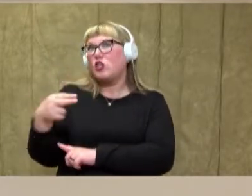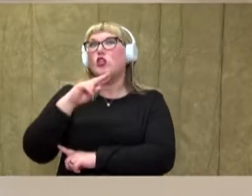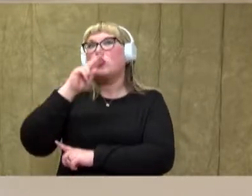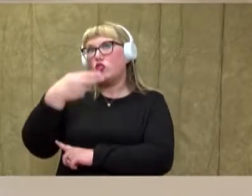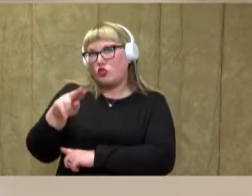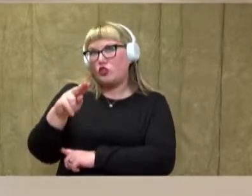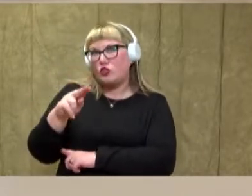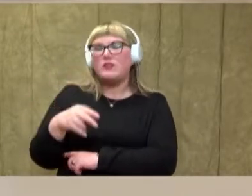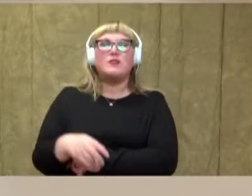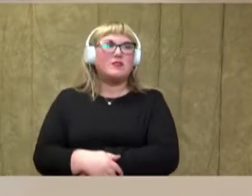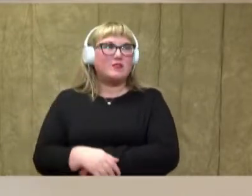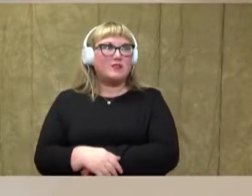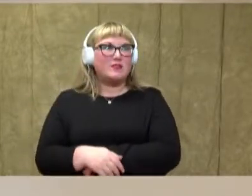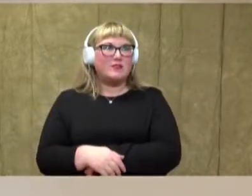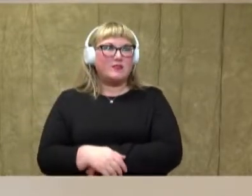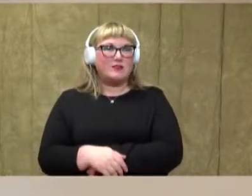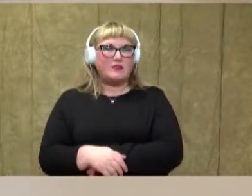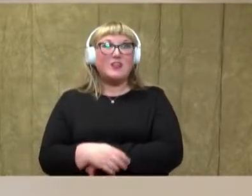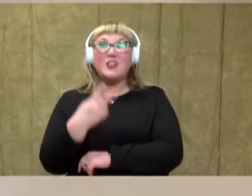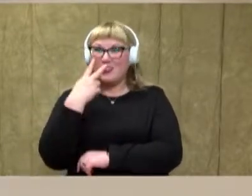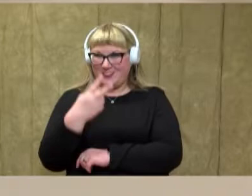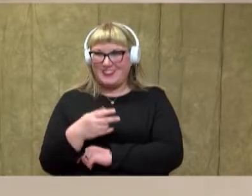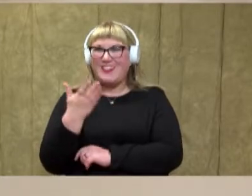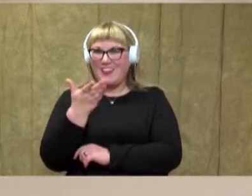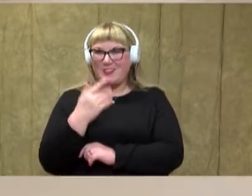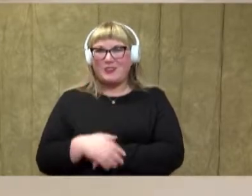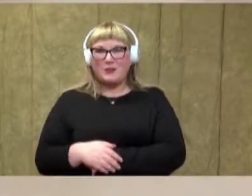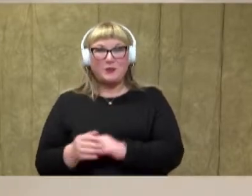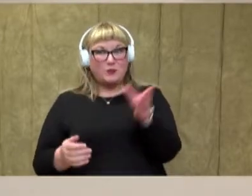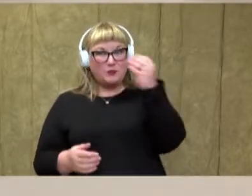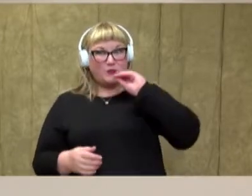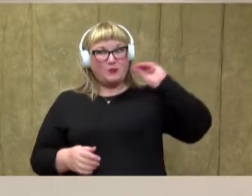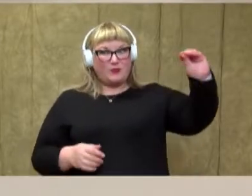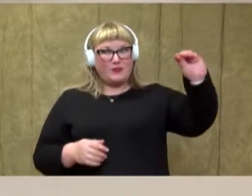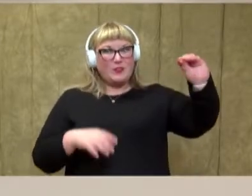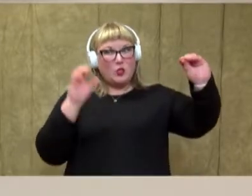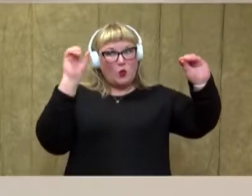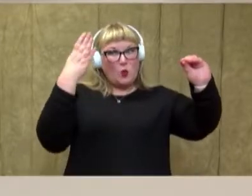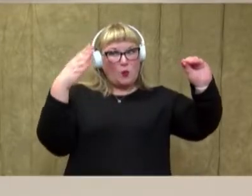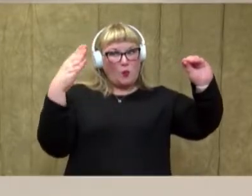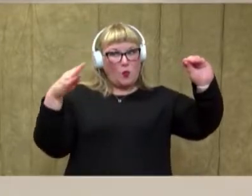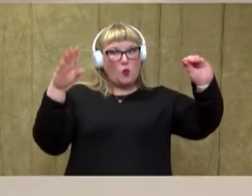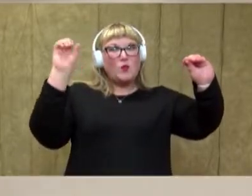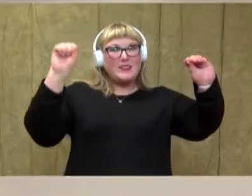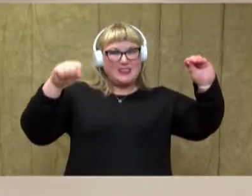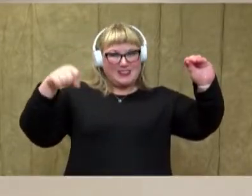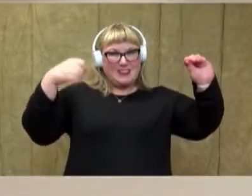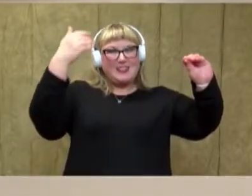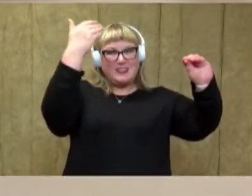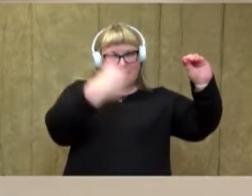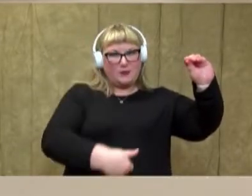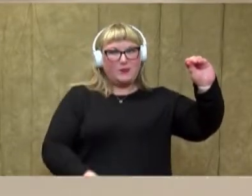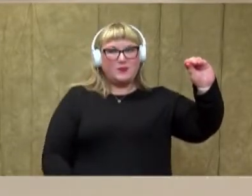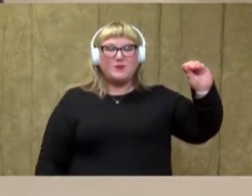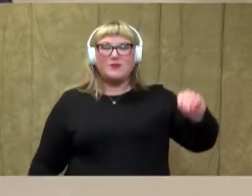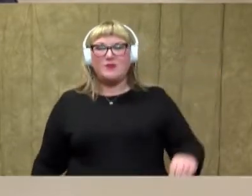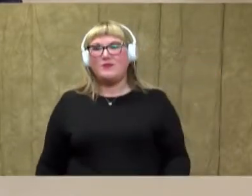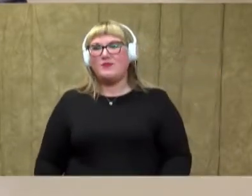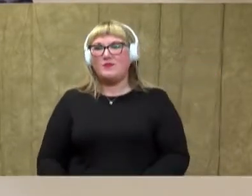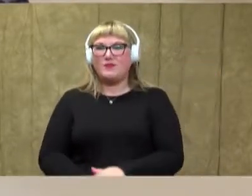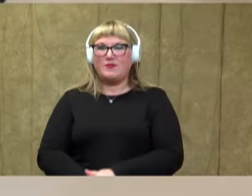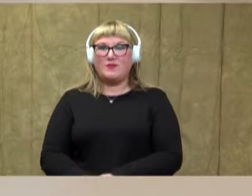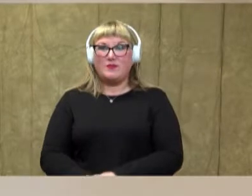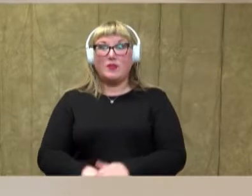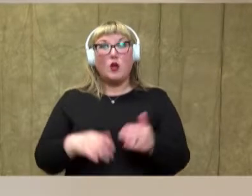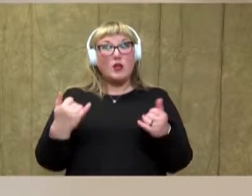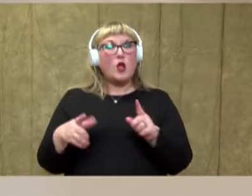sh, represented by the letters S-H. Oh, you guys are wonderful this morning. I'm so glad I have great helpers. All right, so now we're